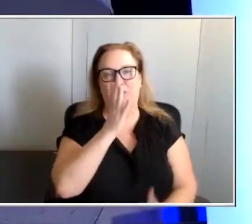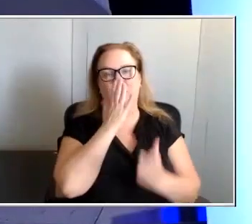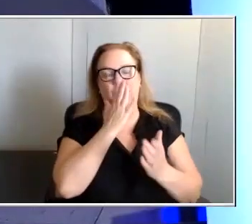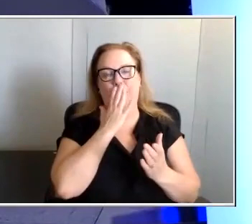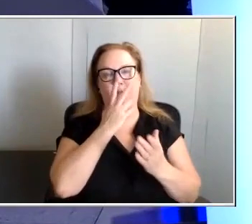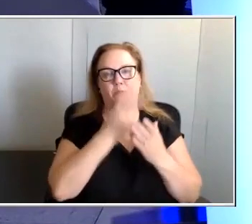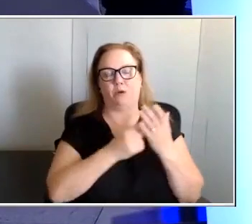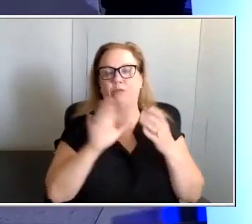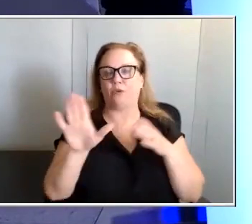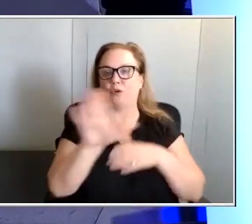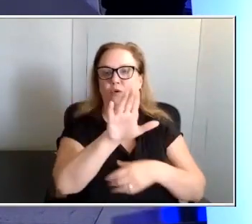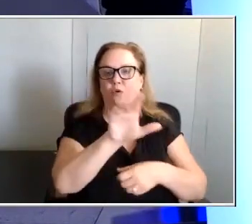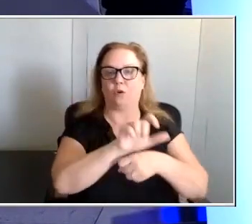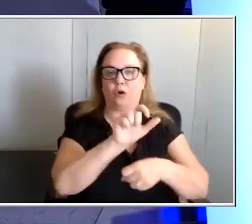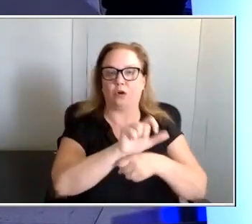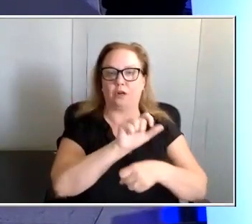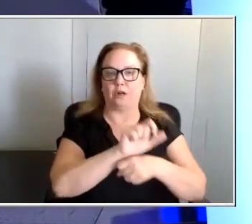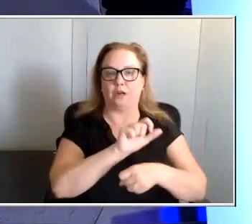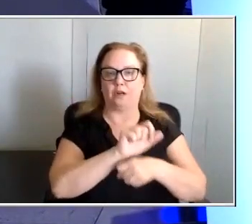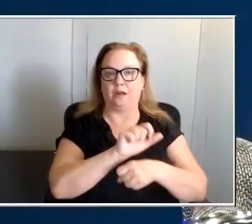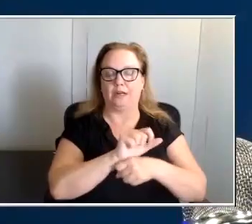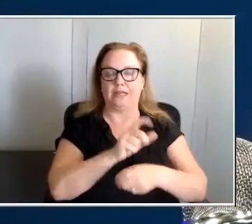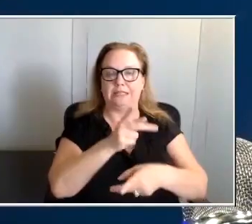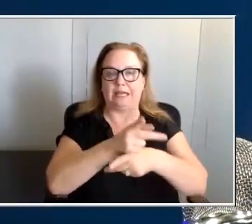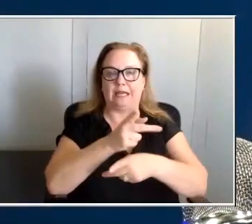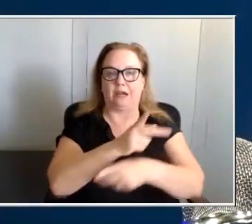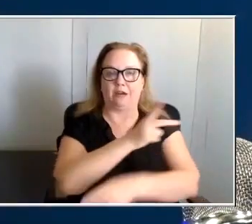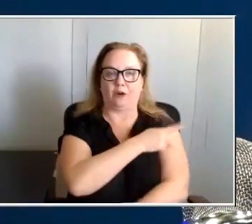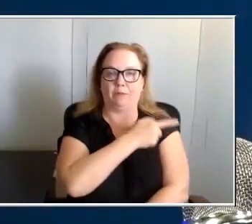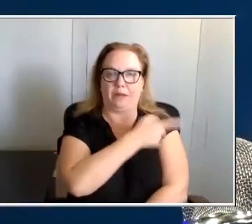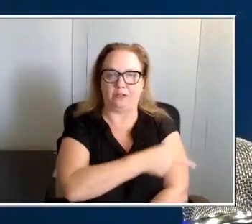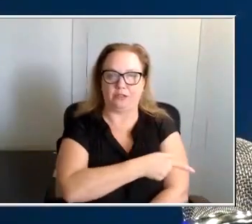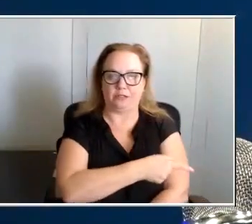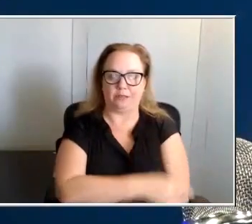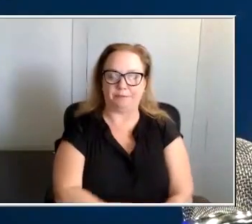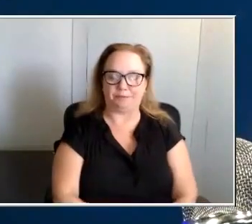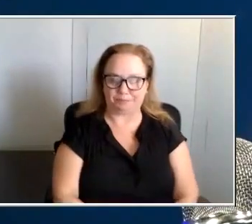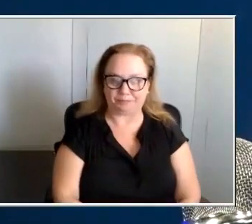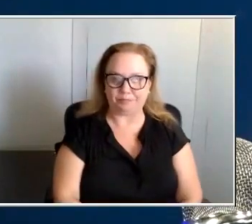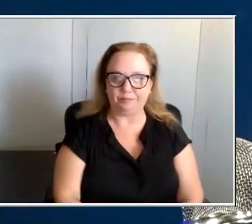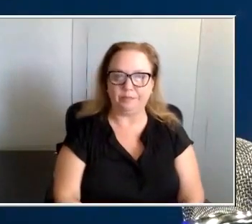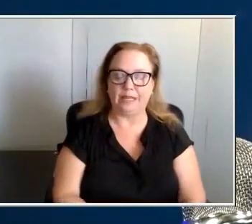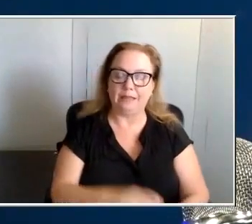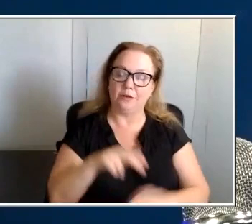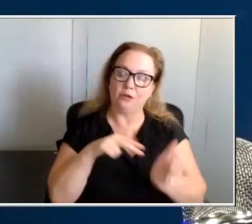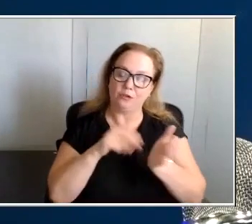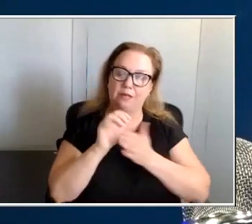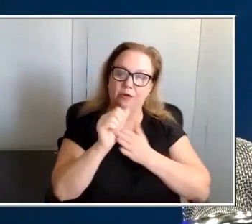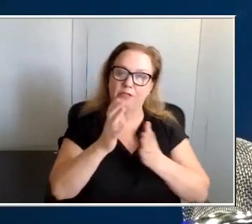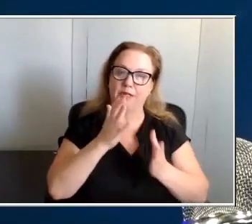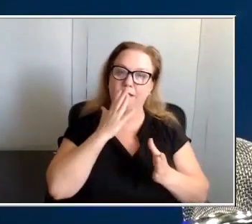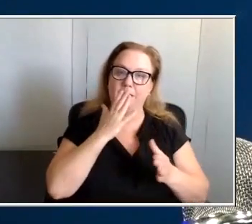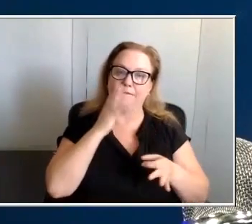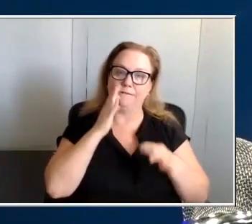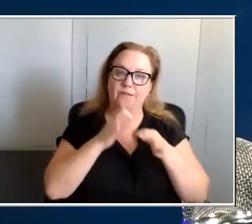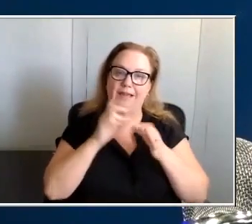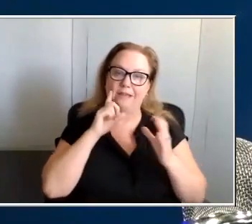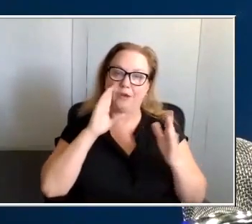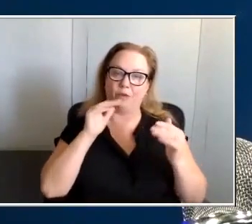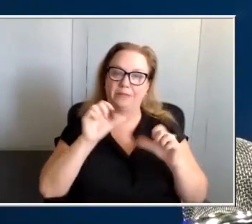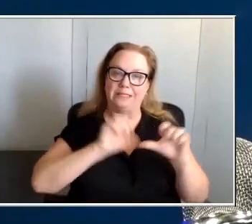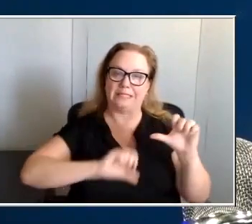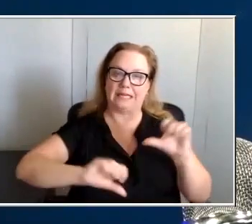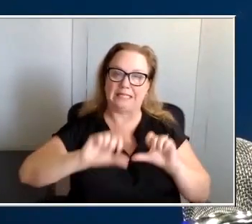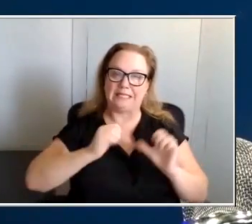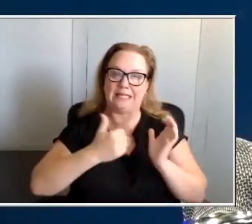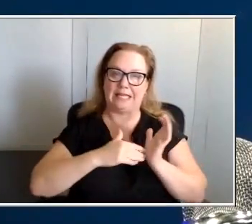do. Thanks for taking great care of our patients along with those nurse navigators. And remember, faith, hope, and science, again, that's what